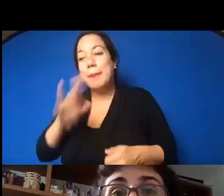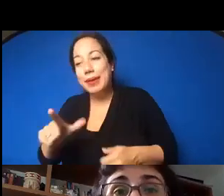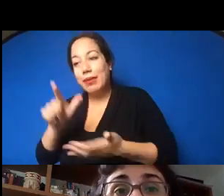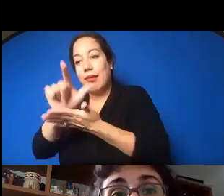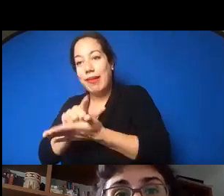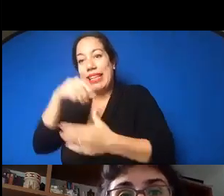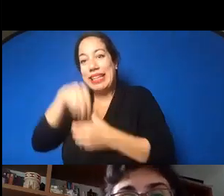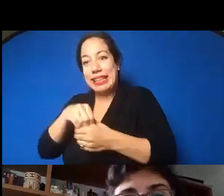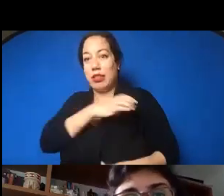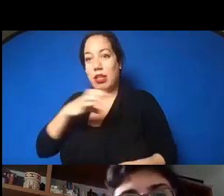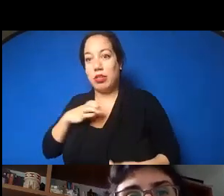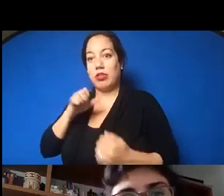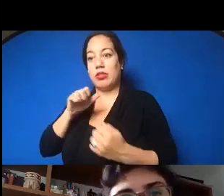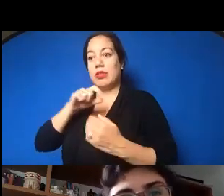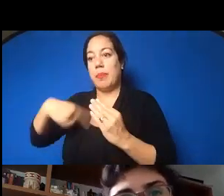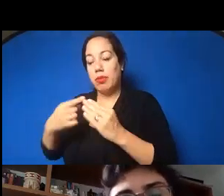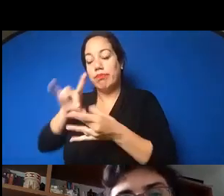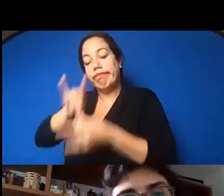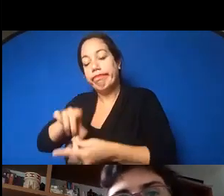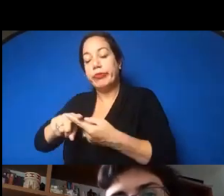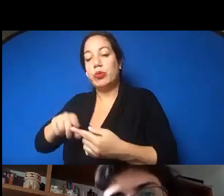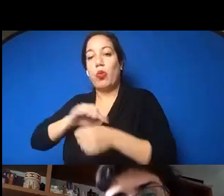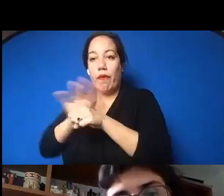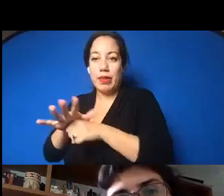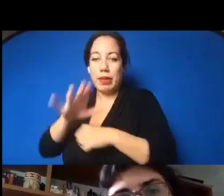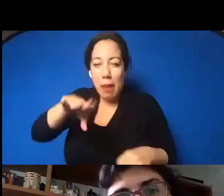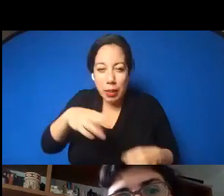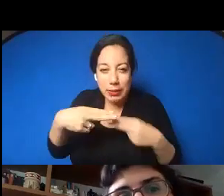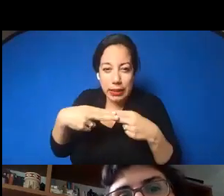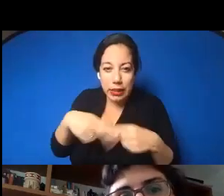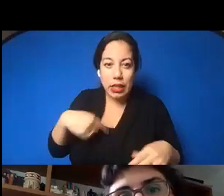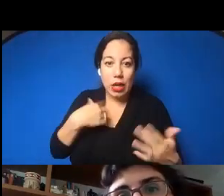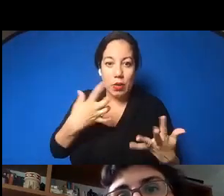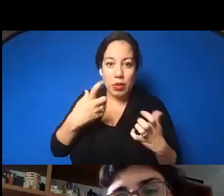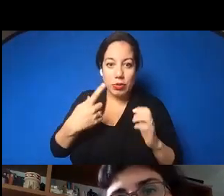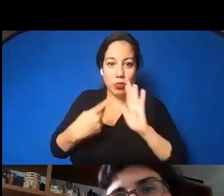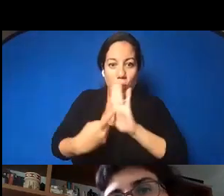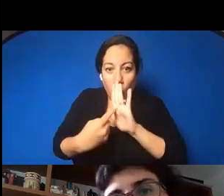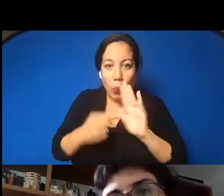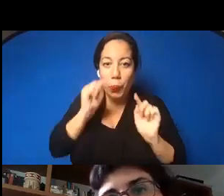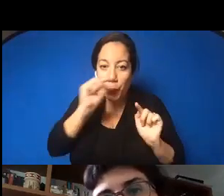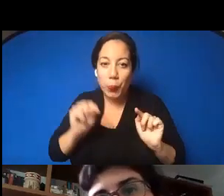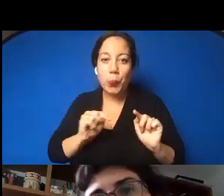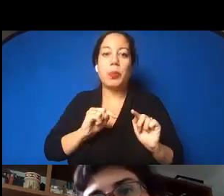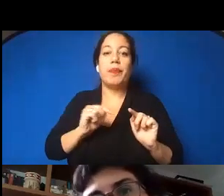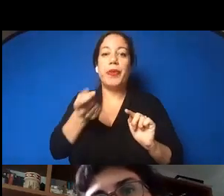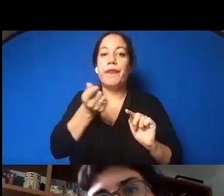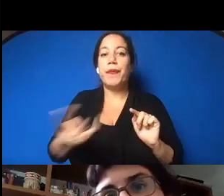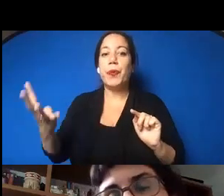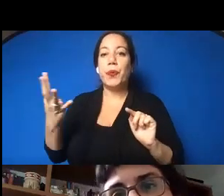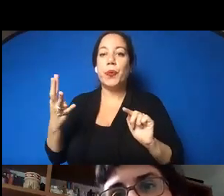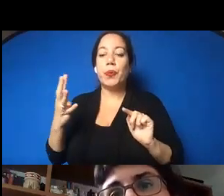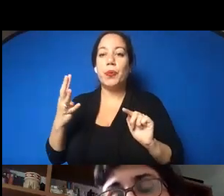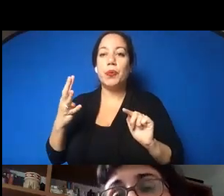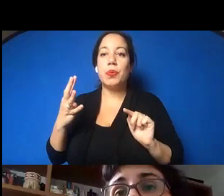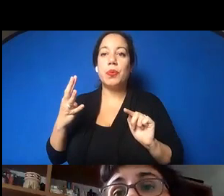population facing COVID. In the bottom of the slide, I want just to sign out some of the huge initiative that they